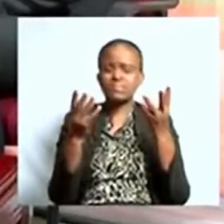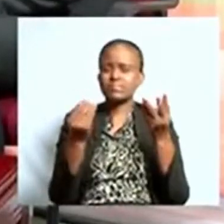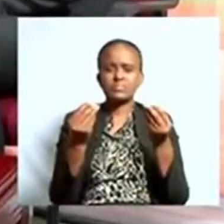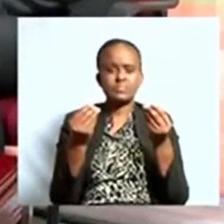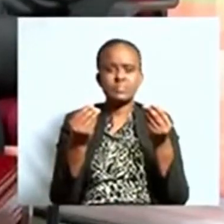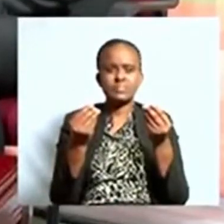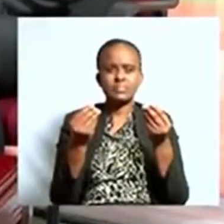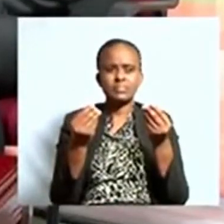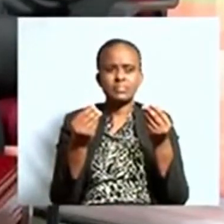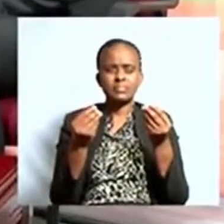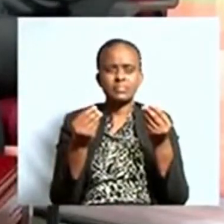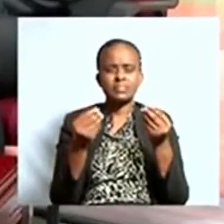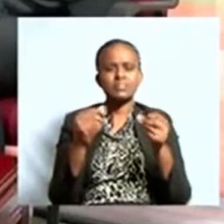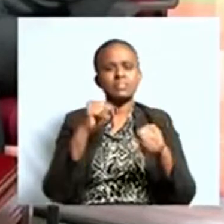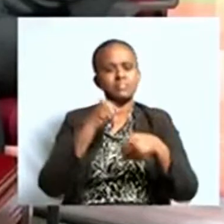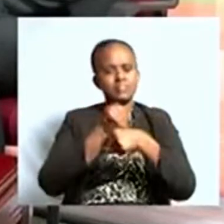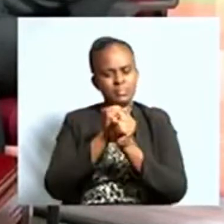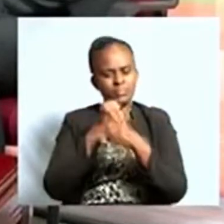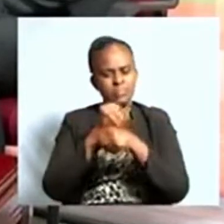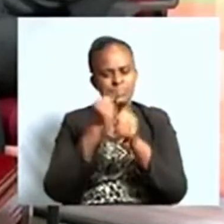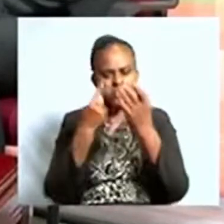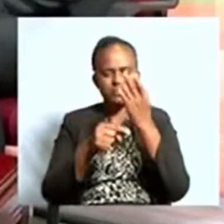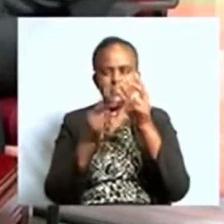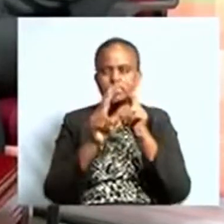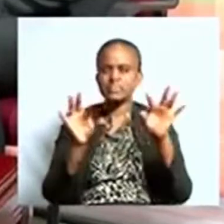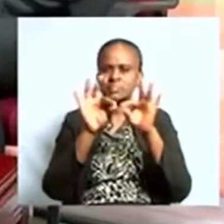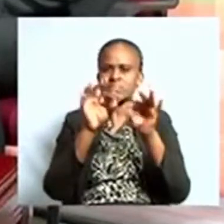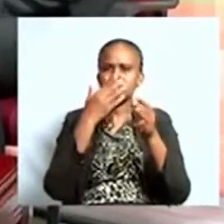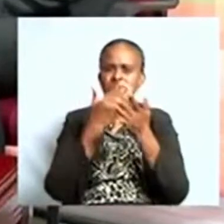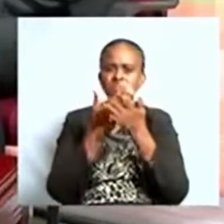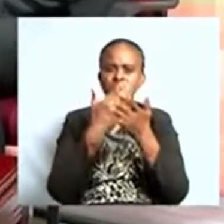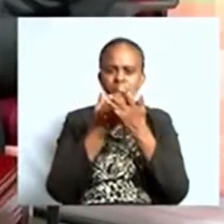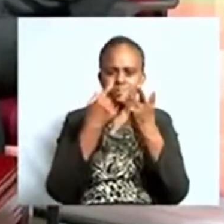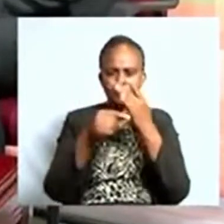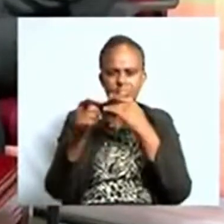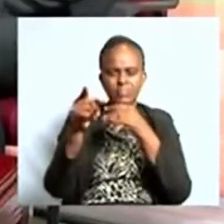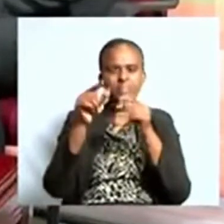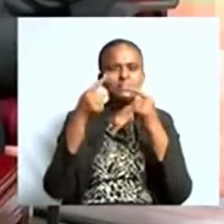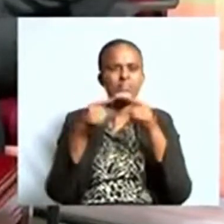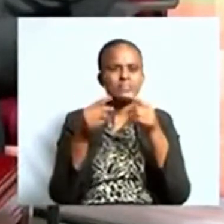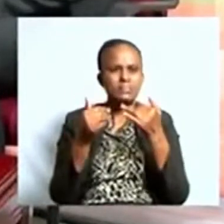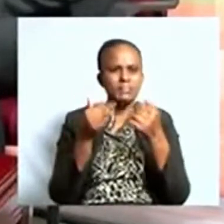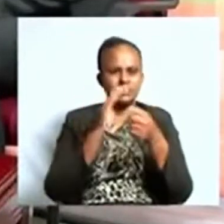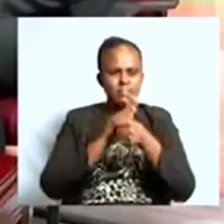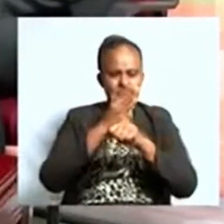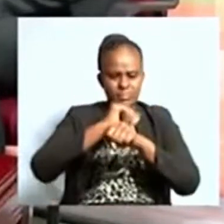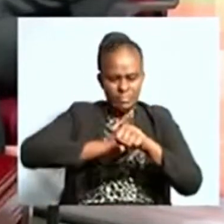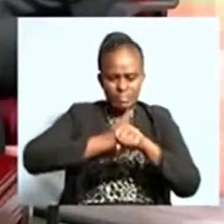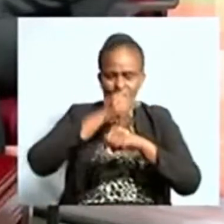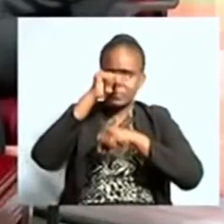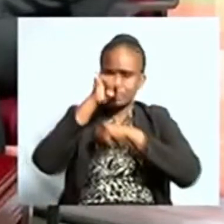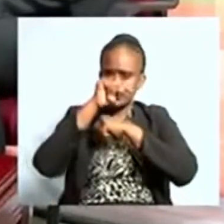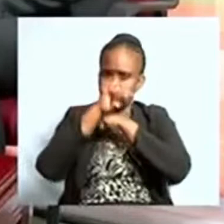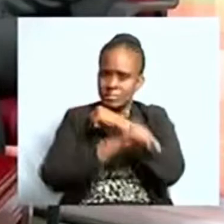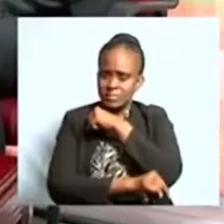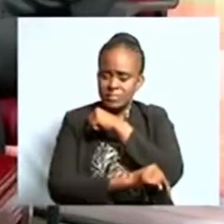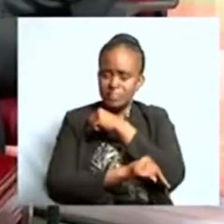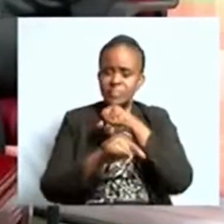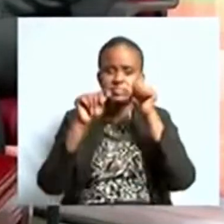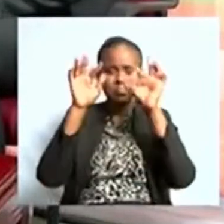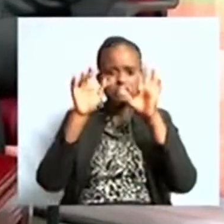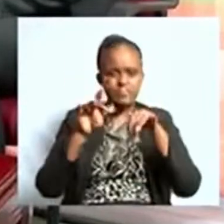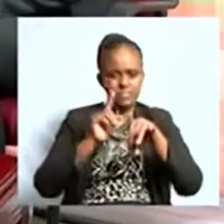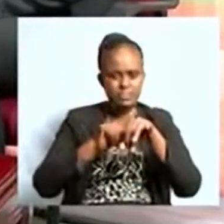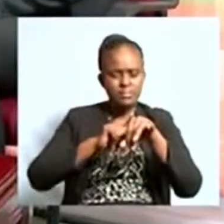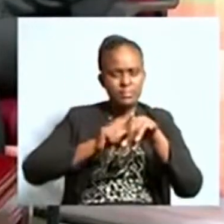No. The formation. I think what is very good is that the formation has been done. Once we get deeper into the rain season, we'll be